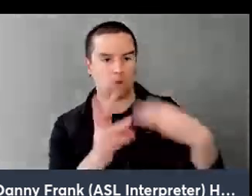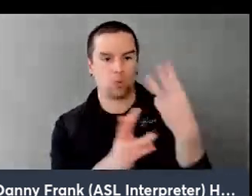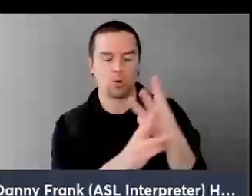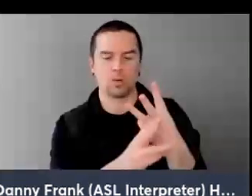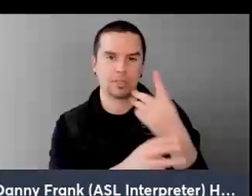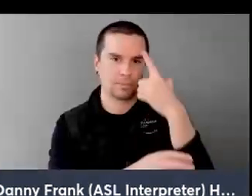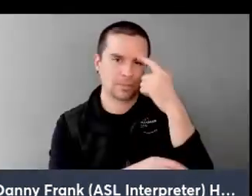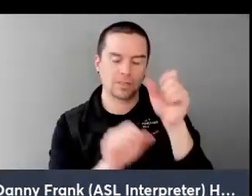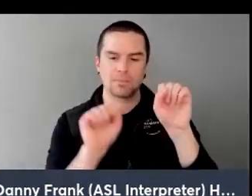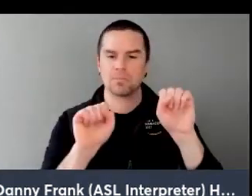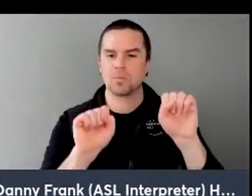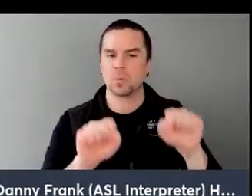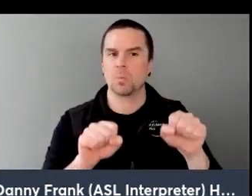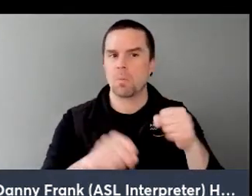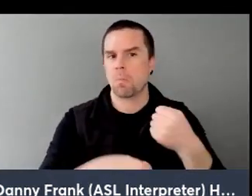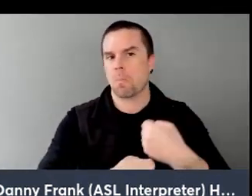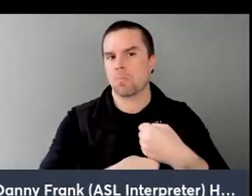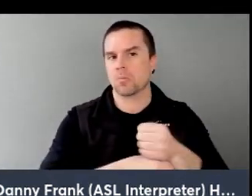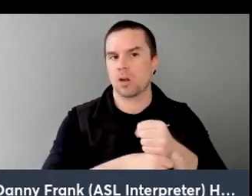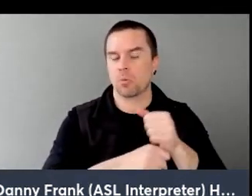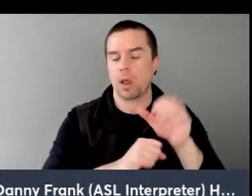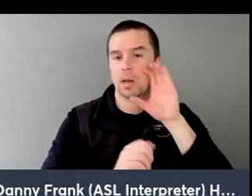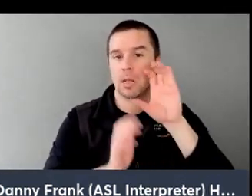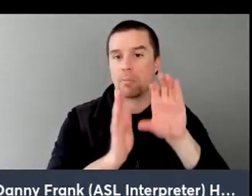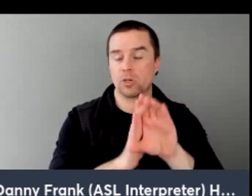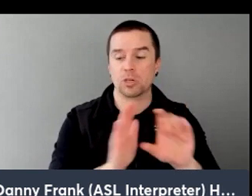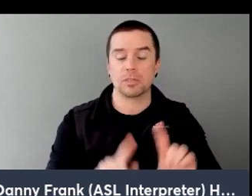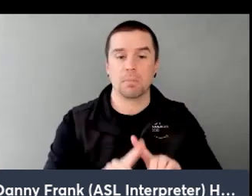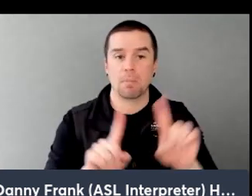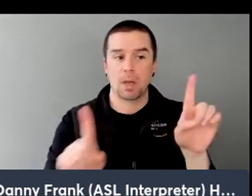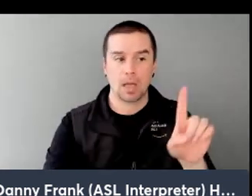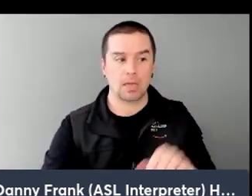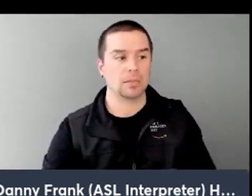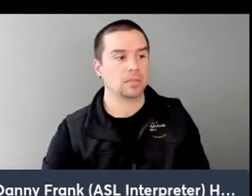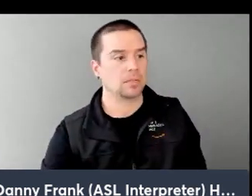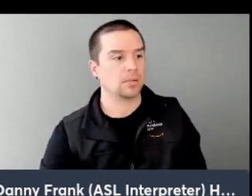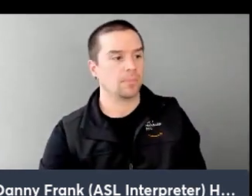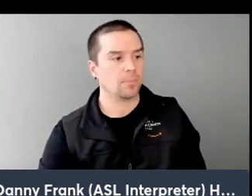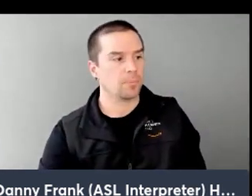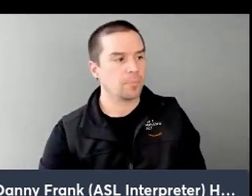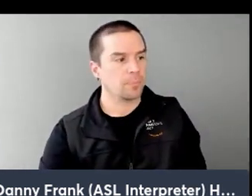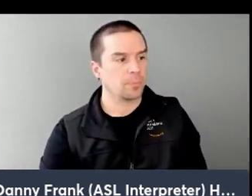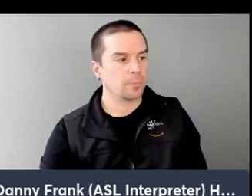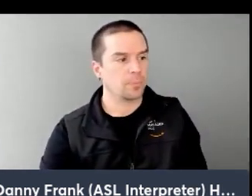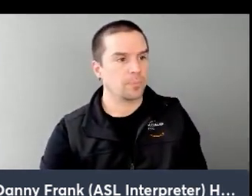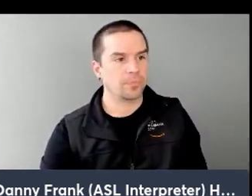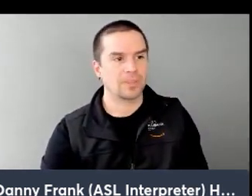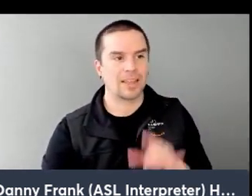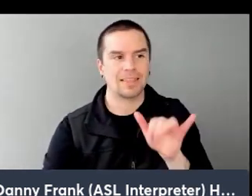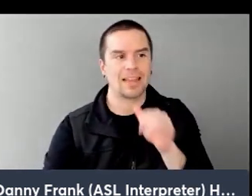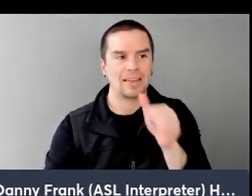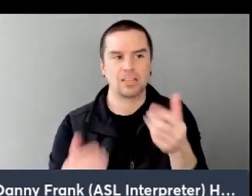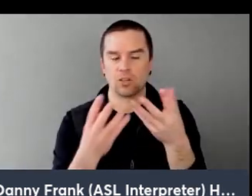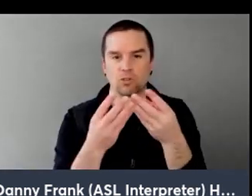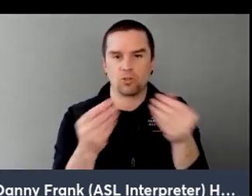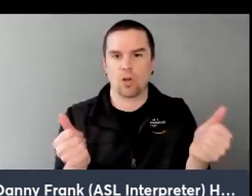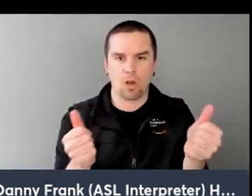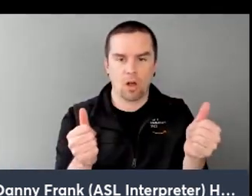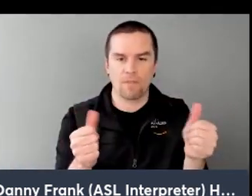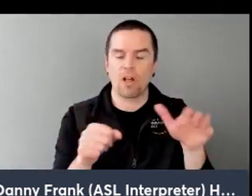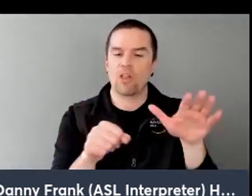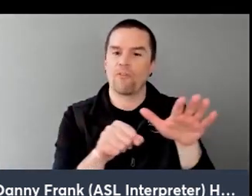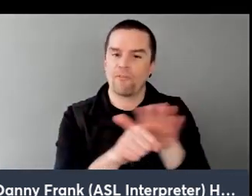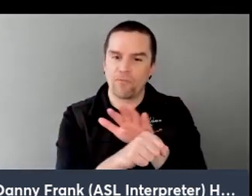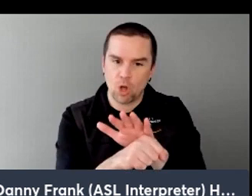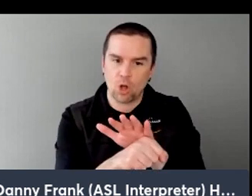generate 2D images. However, that does not solve the full lighting problem. So like you want to have a